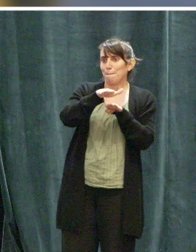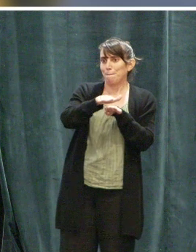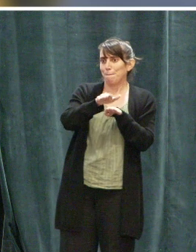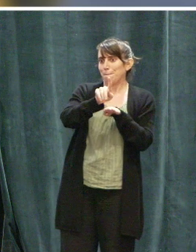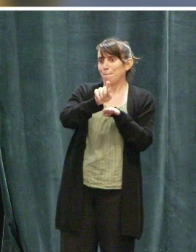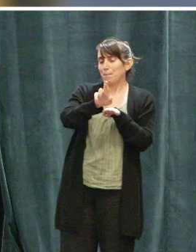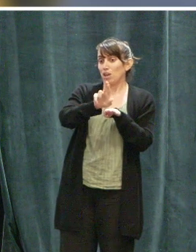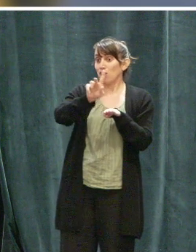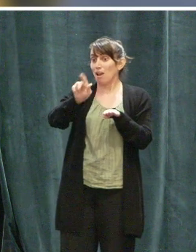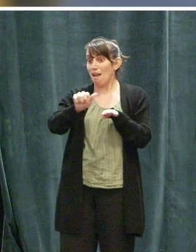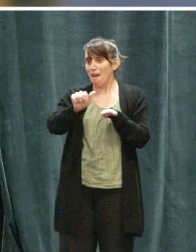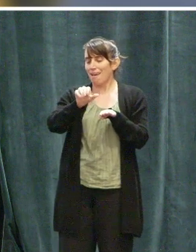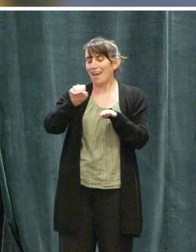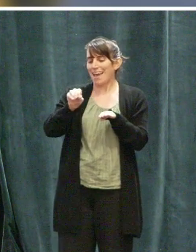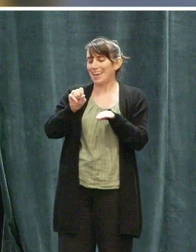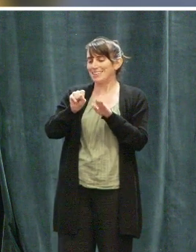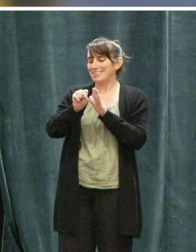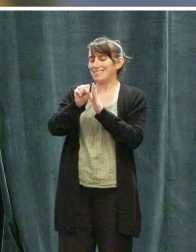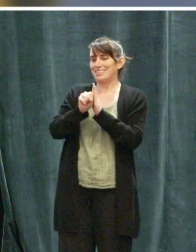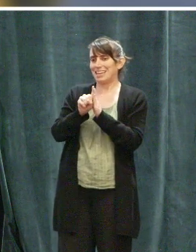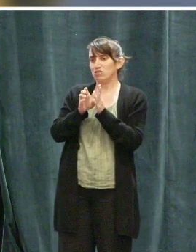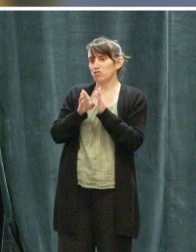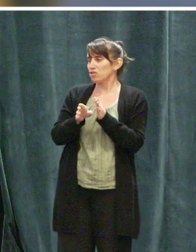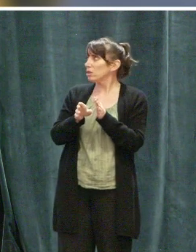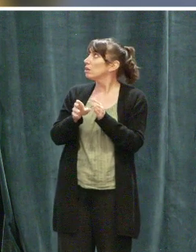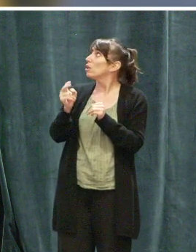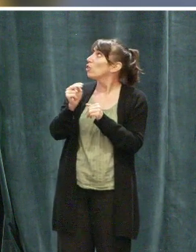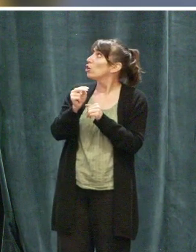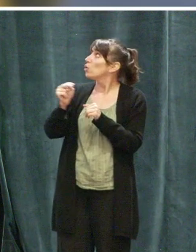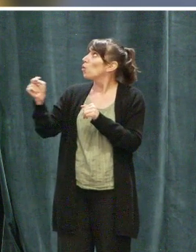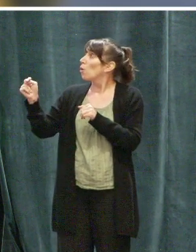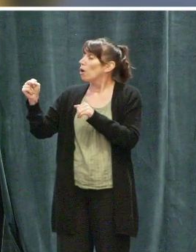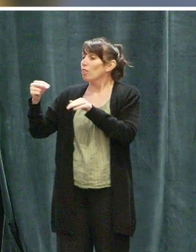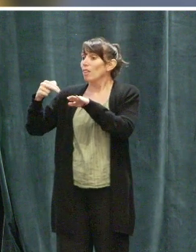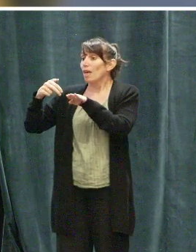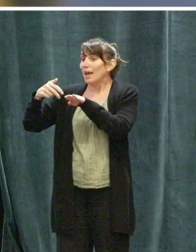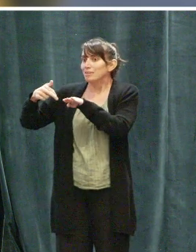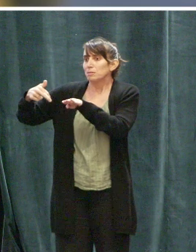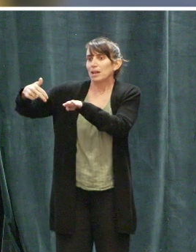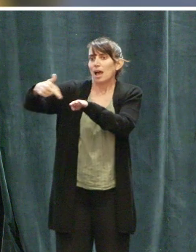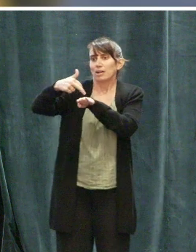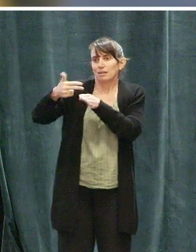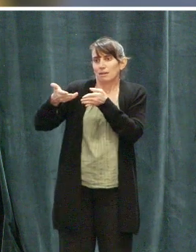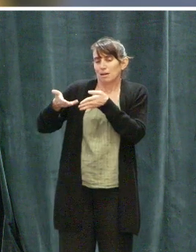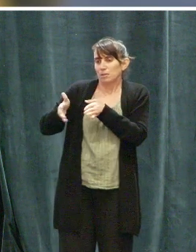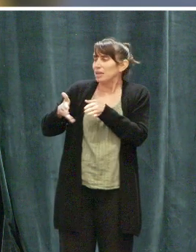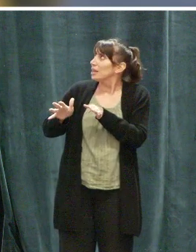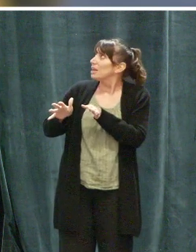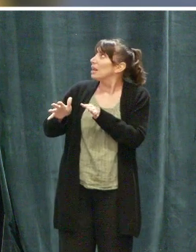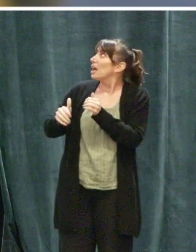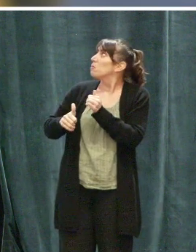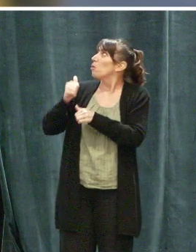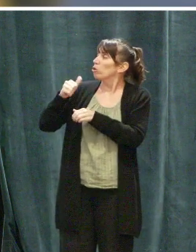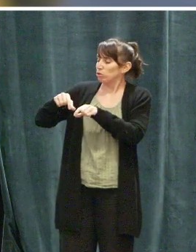in place. We also have the North Esplanade completed and the bulk of the